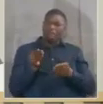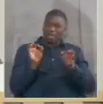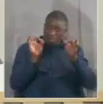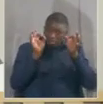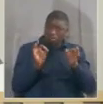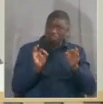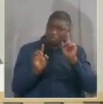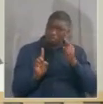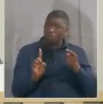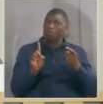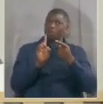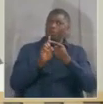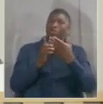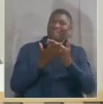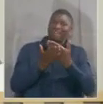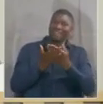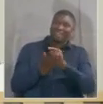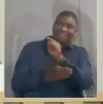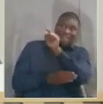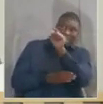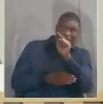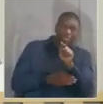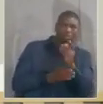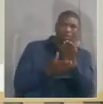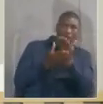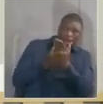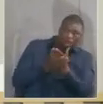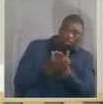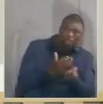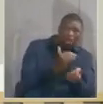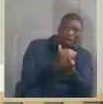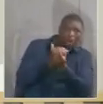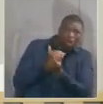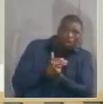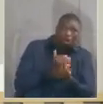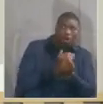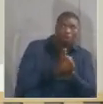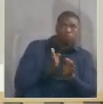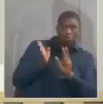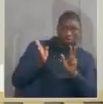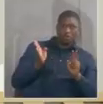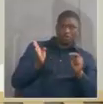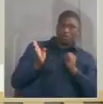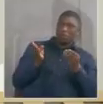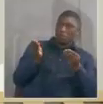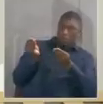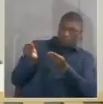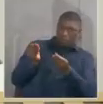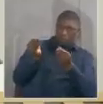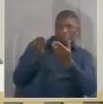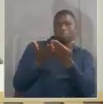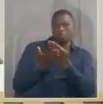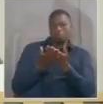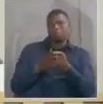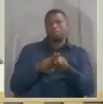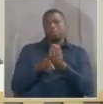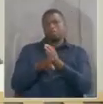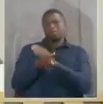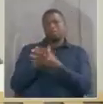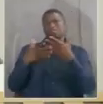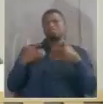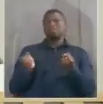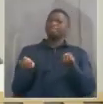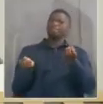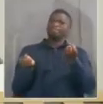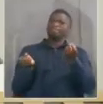to deal with the situation as it was the case then, as I've indicated,